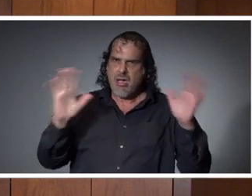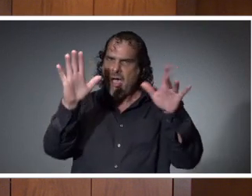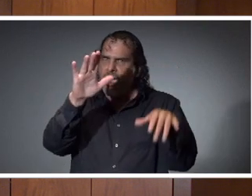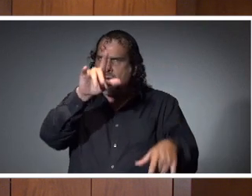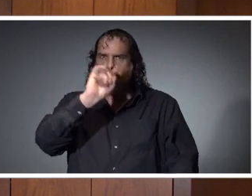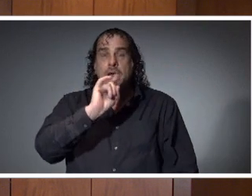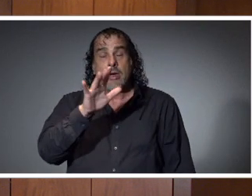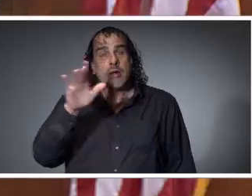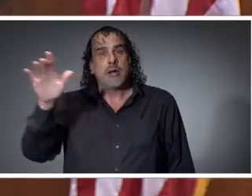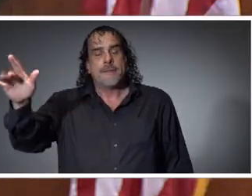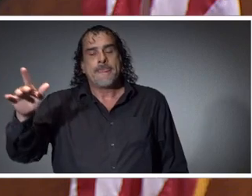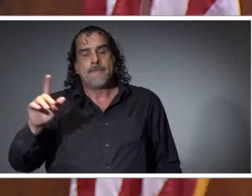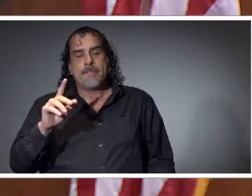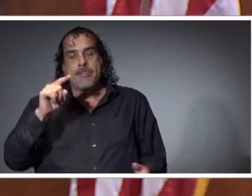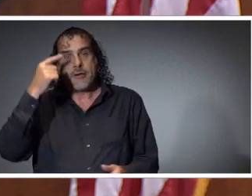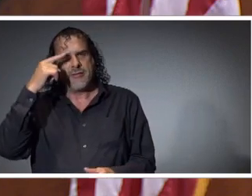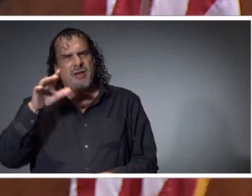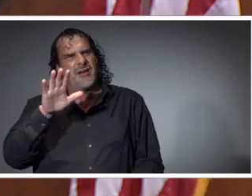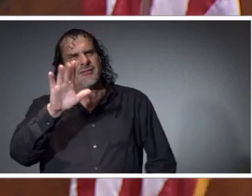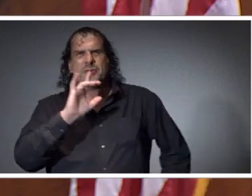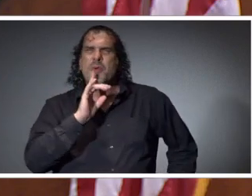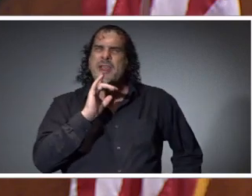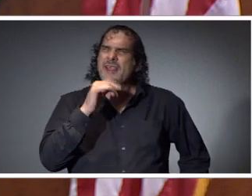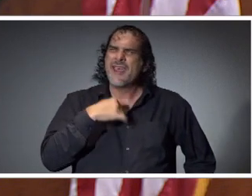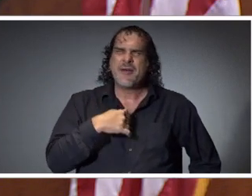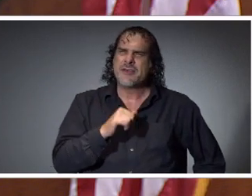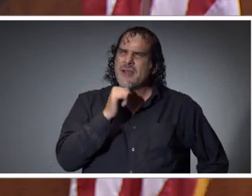that's was an unfortunate comment.